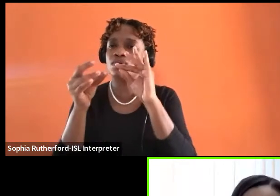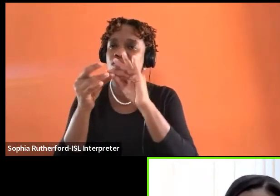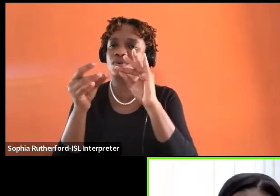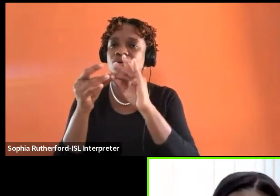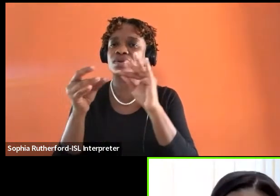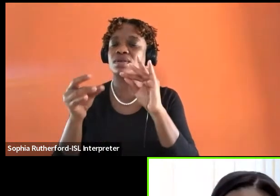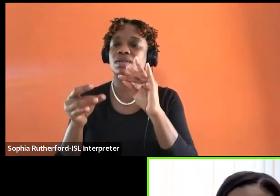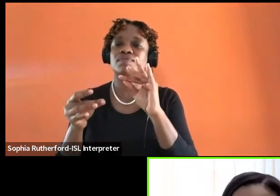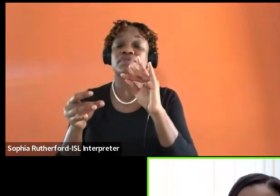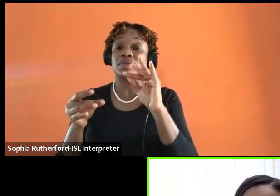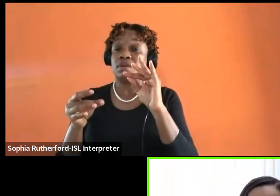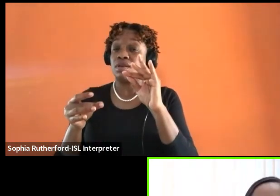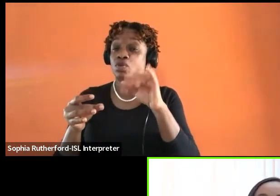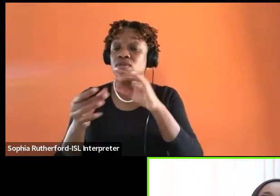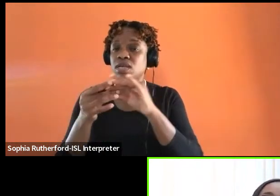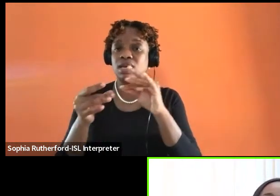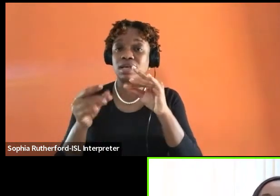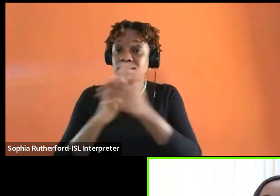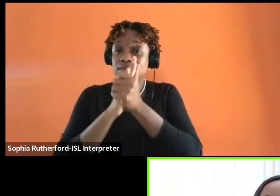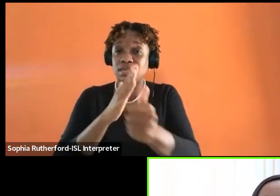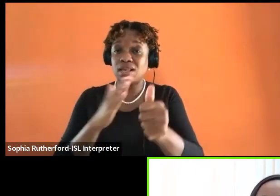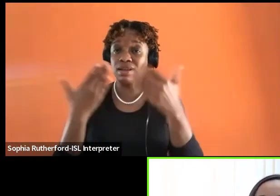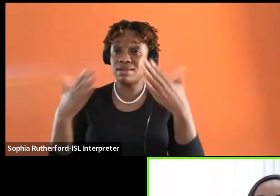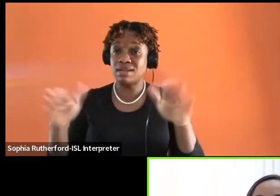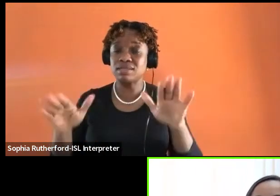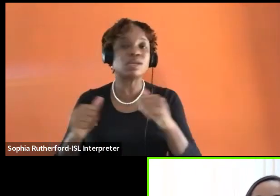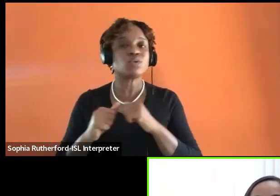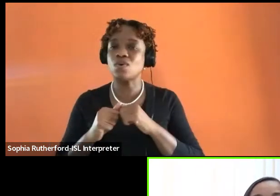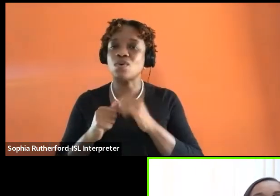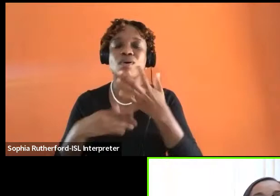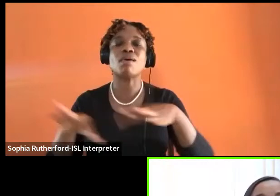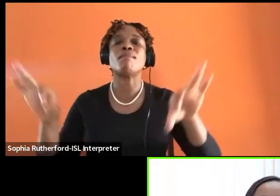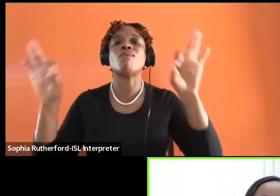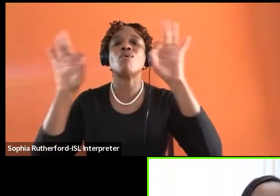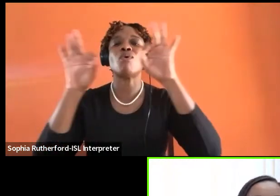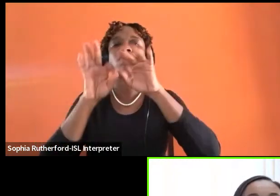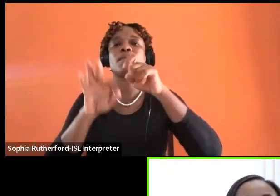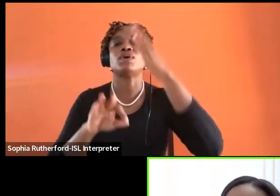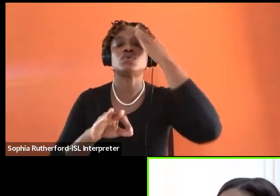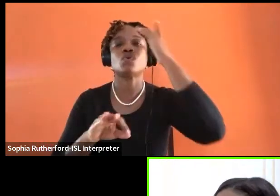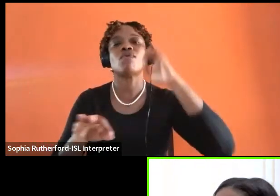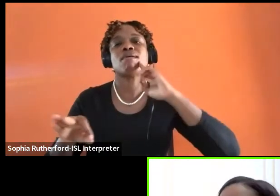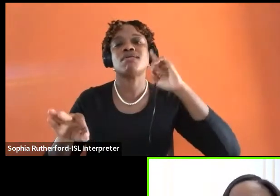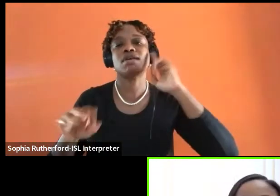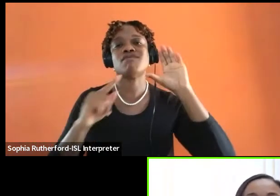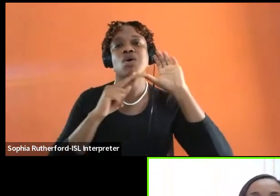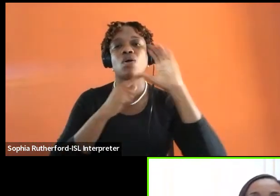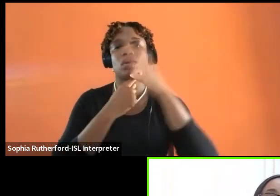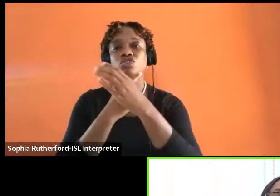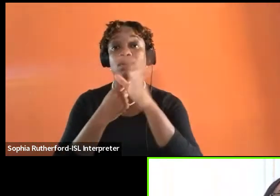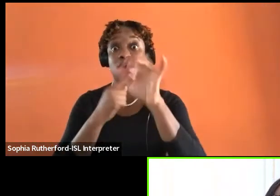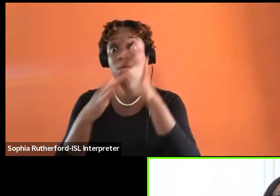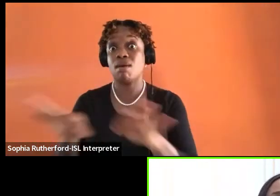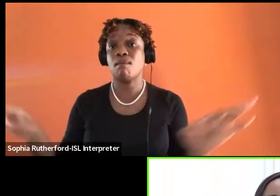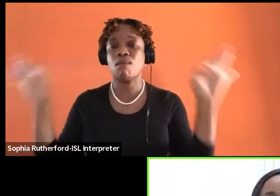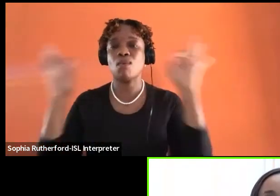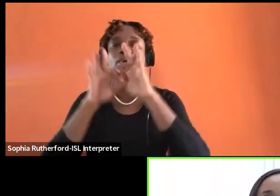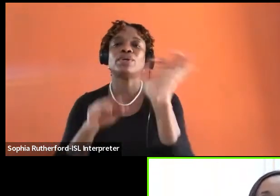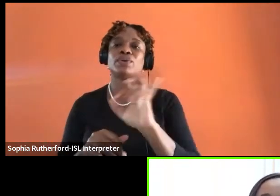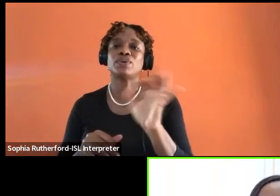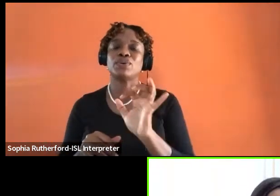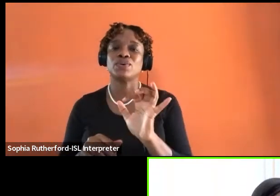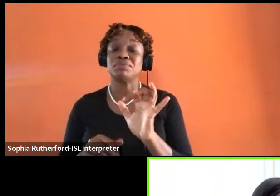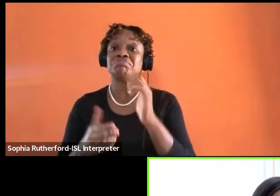the competence, but also learning about deaf culture. Really eye-opening,